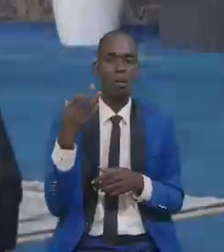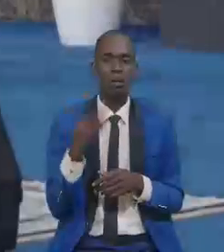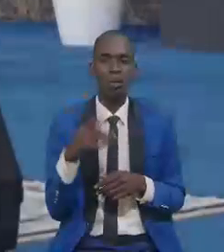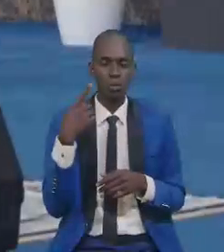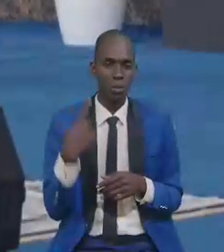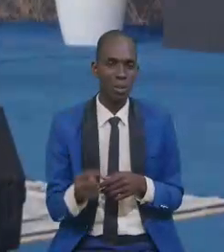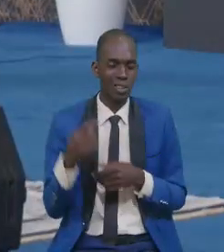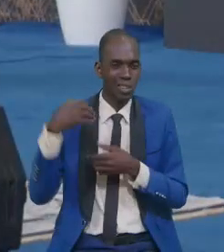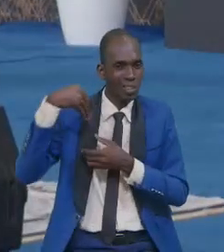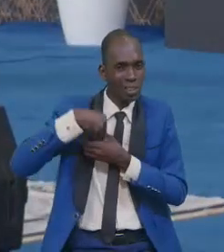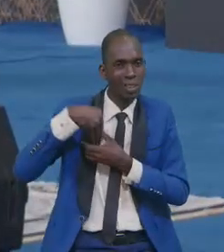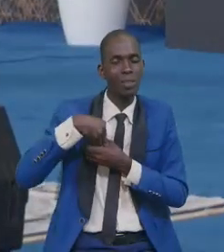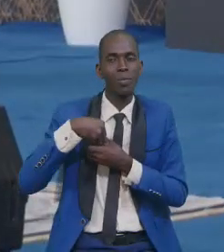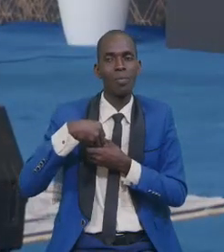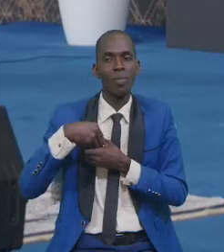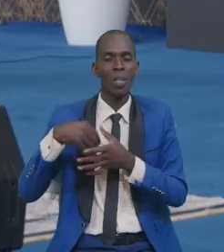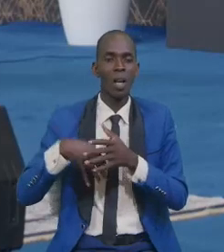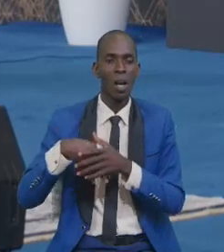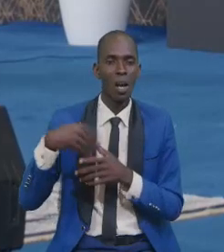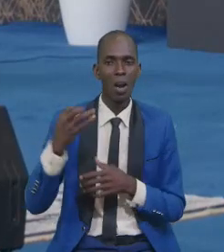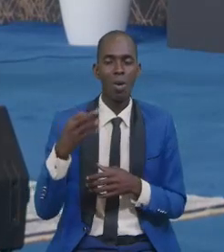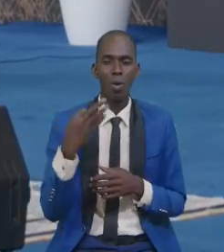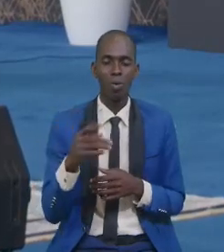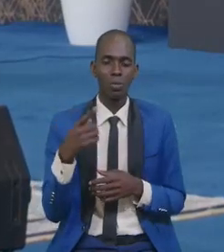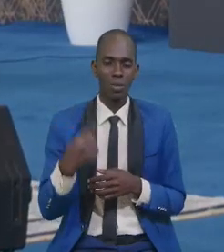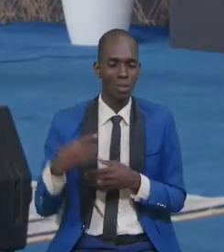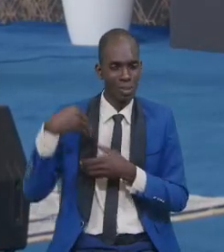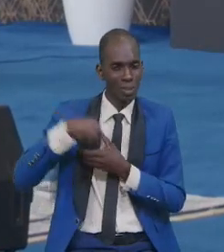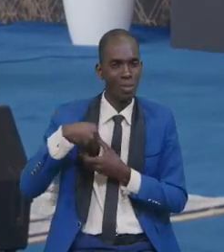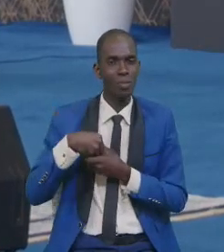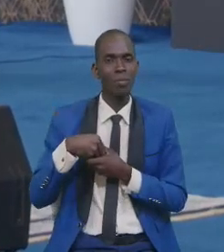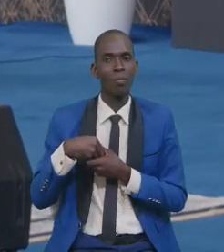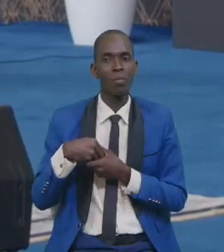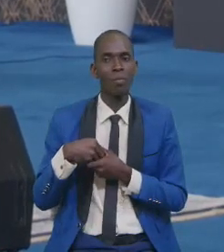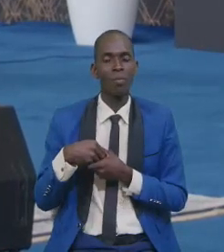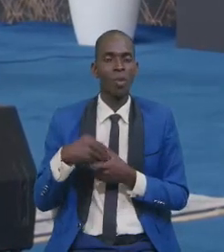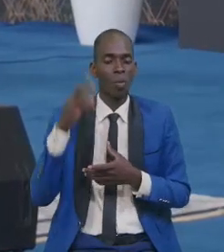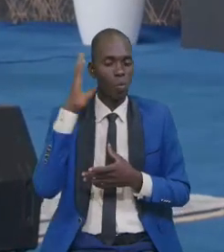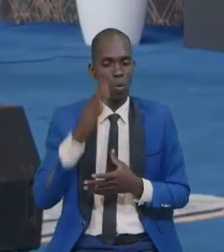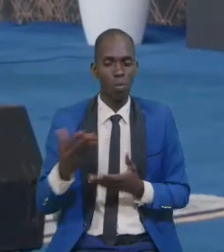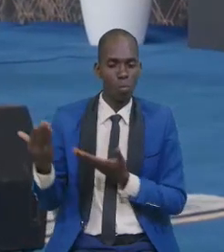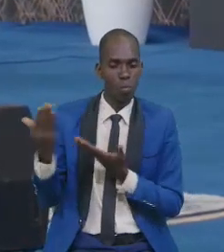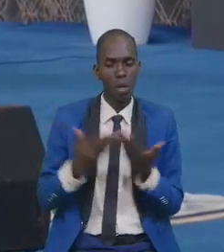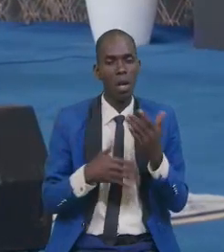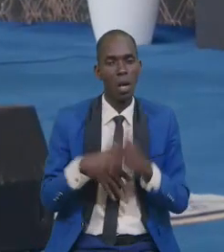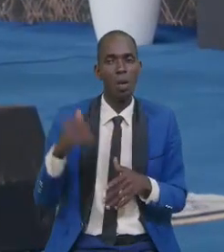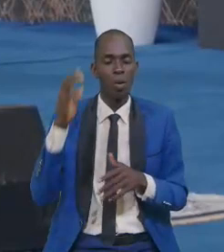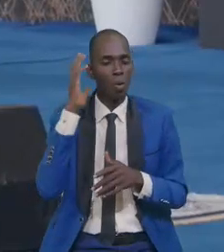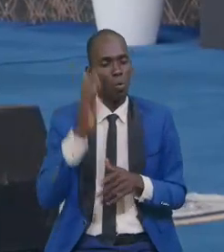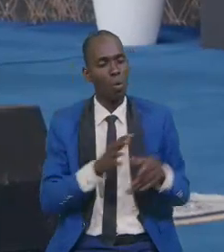being, out of his inner man, will gush out, will flow